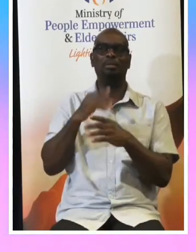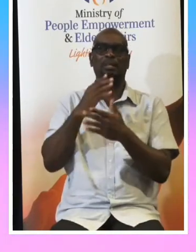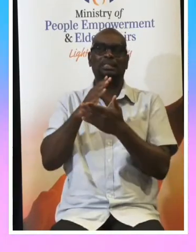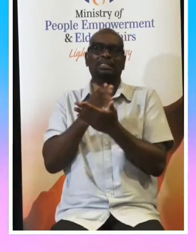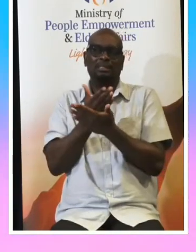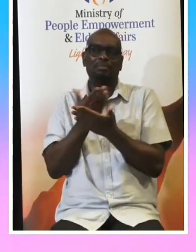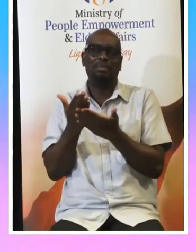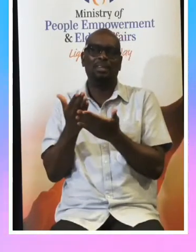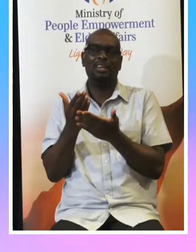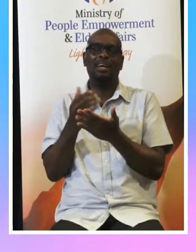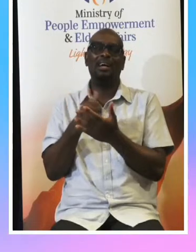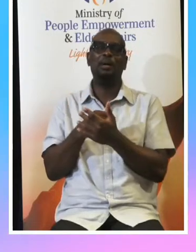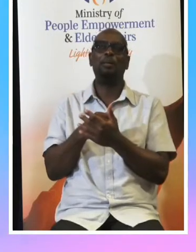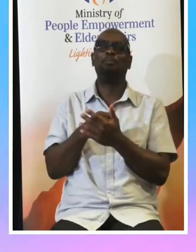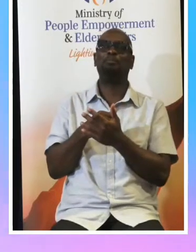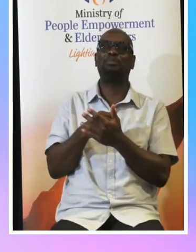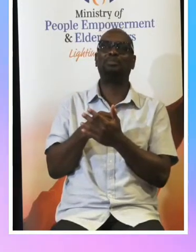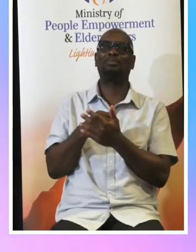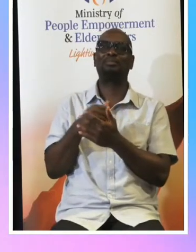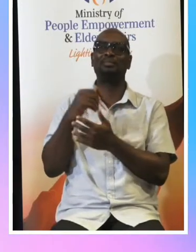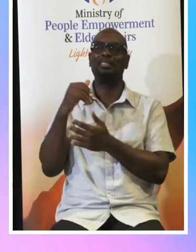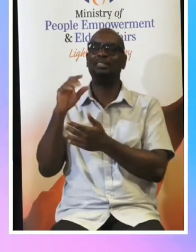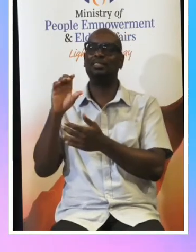it again in the Nation newspaper.